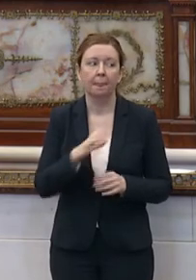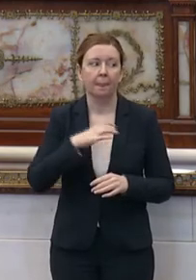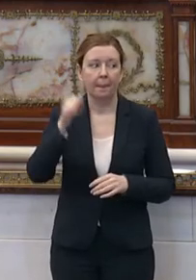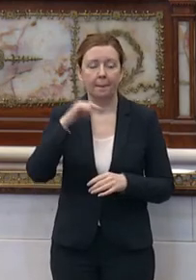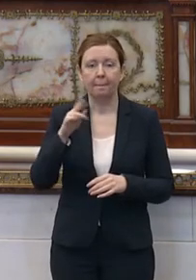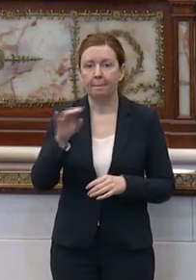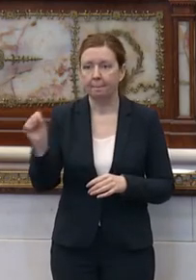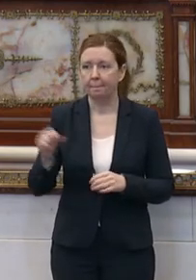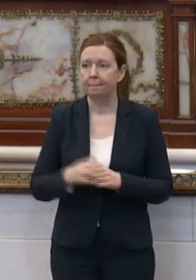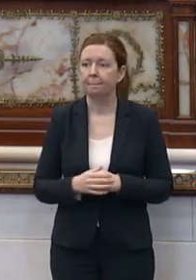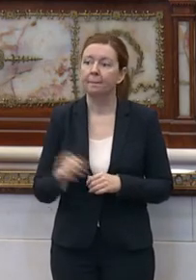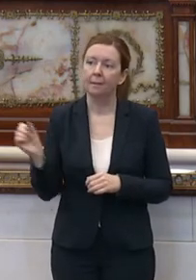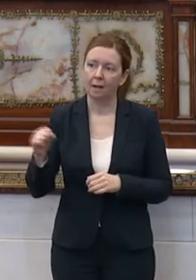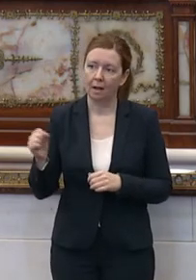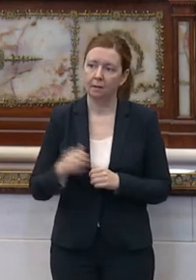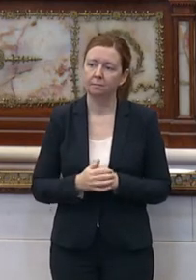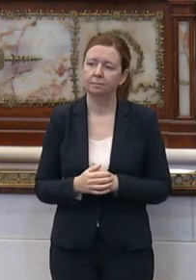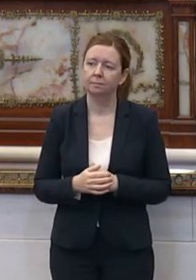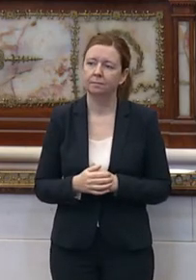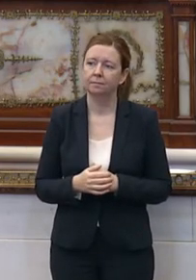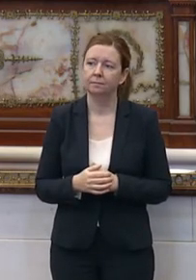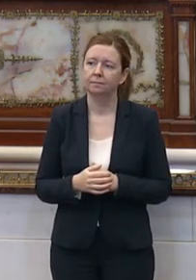Councilwoman Bass? Aye.